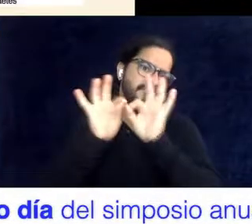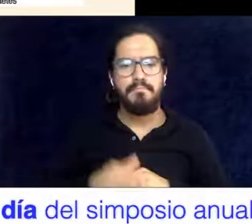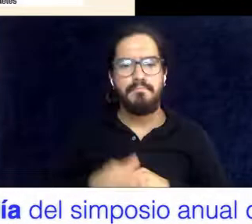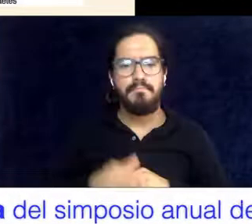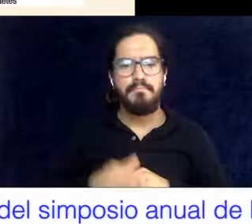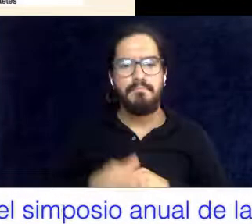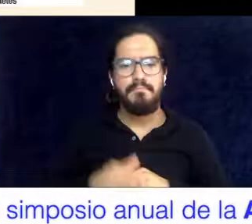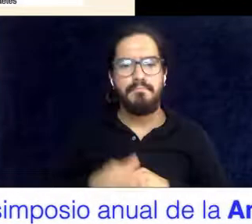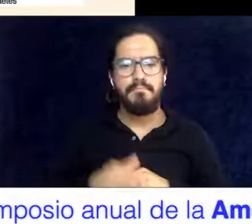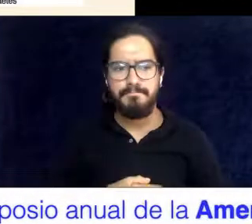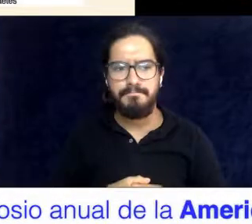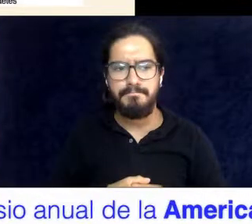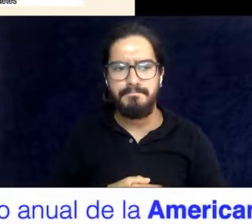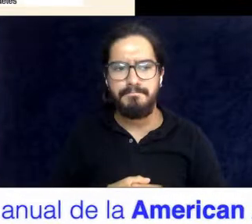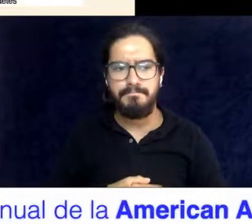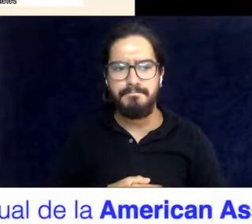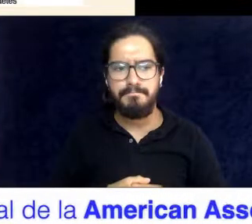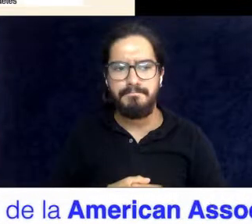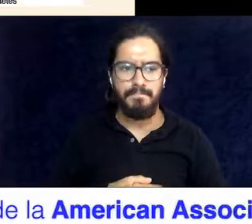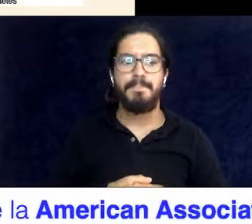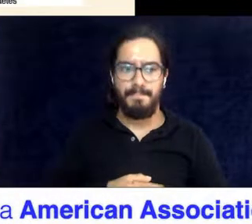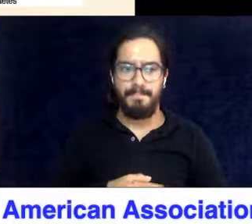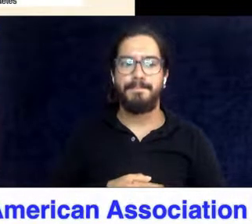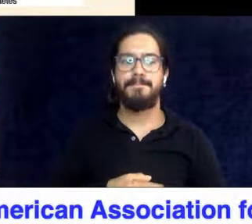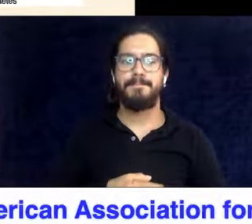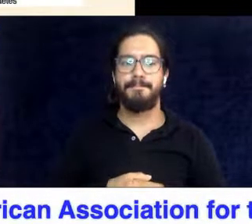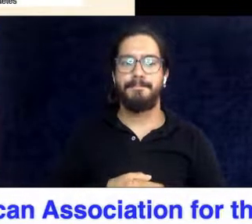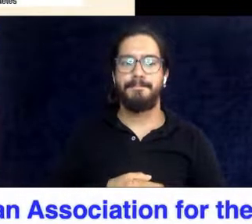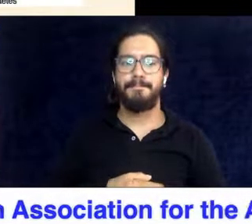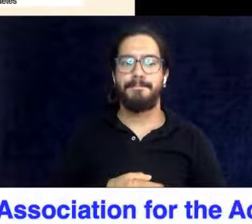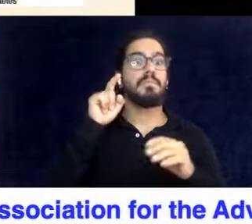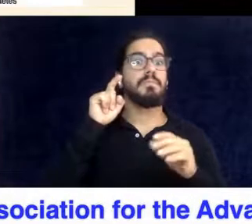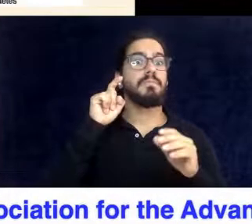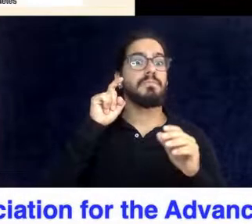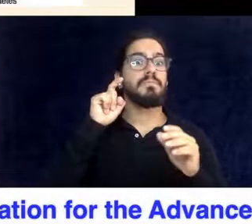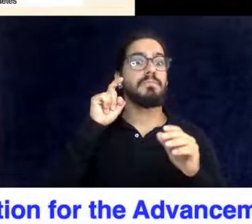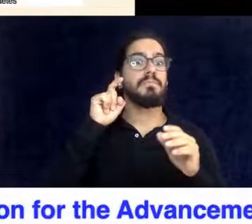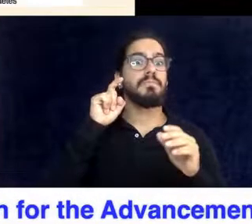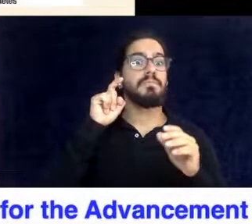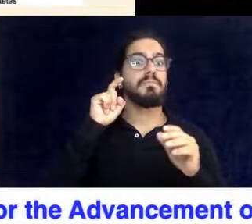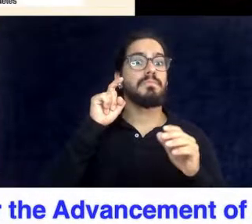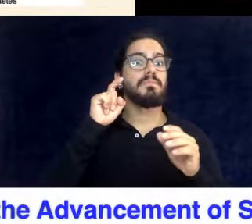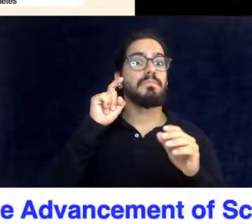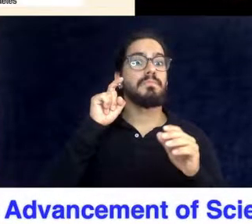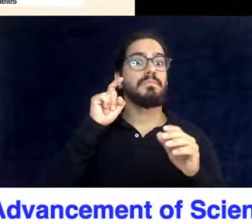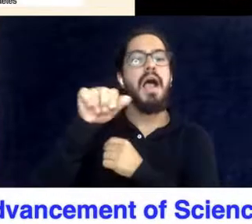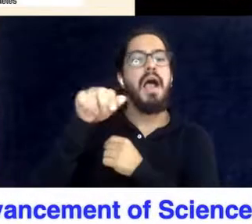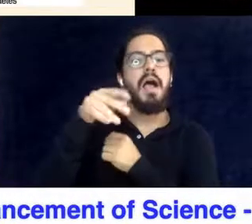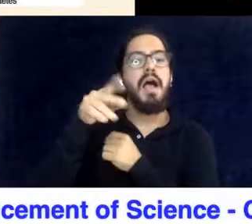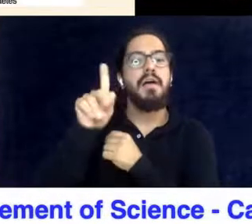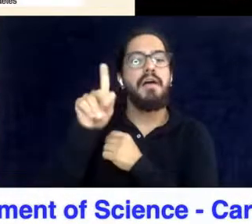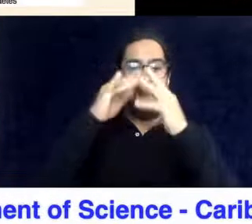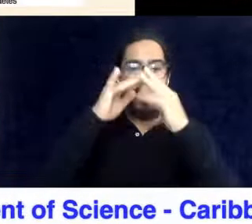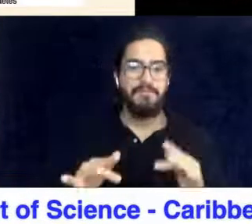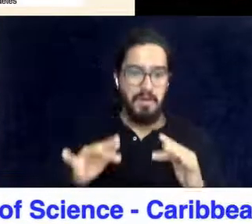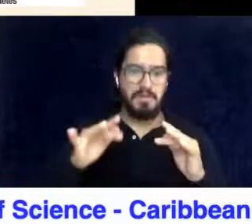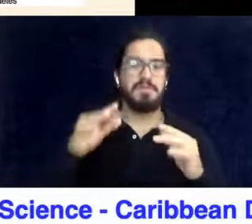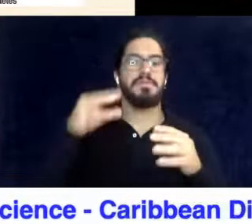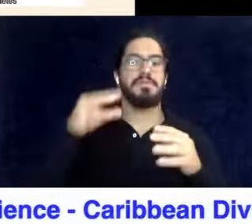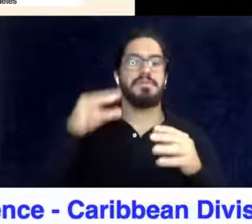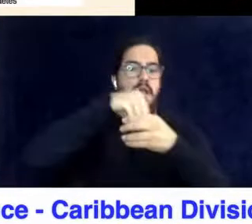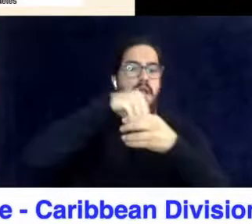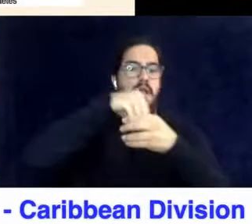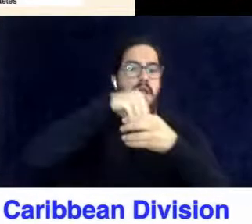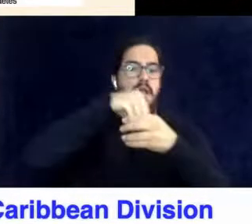We then continued looking at the alpha diversity plots, which are on the left-hand figure. In order to understand the richness or number